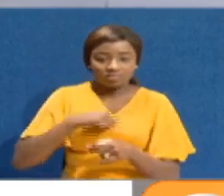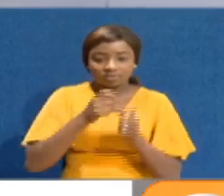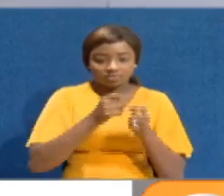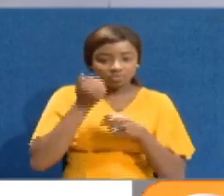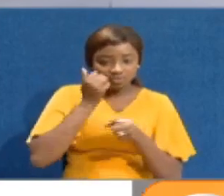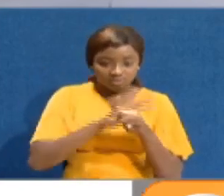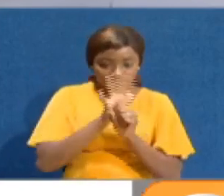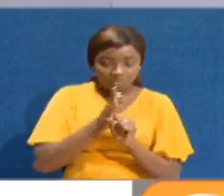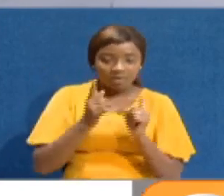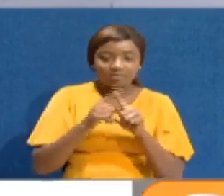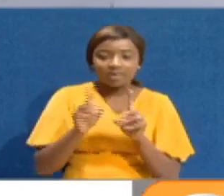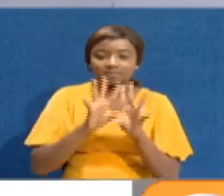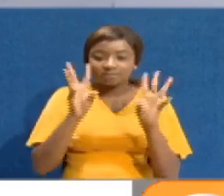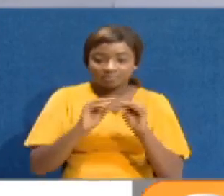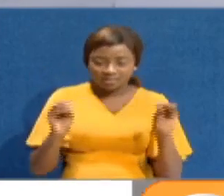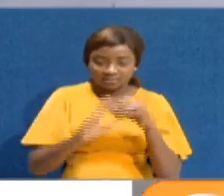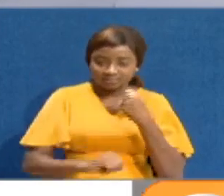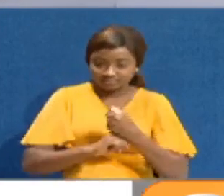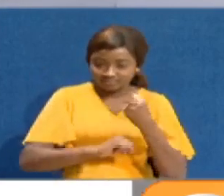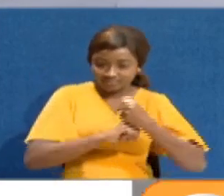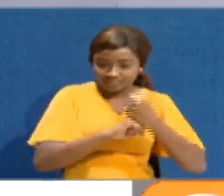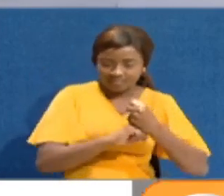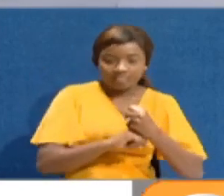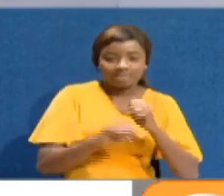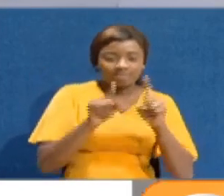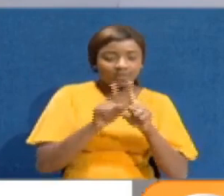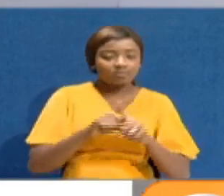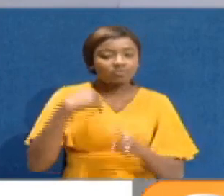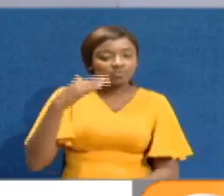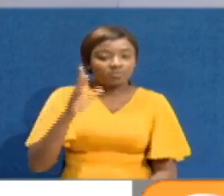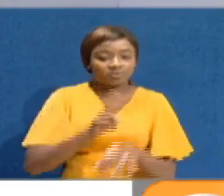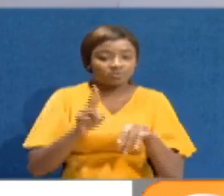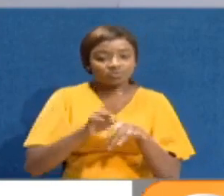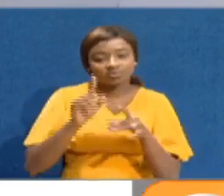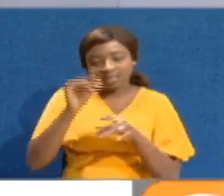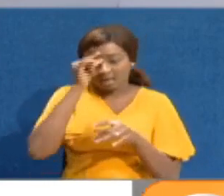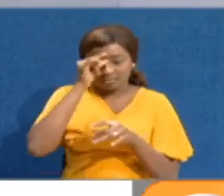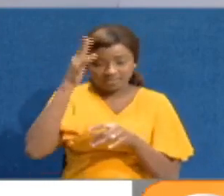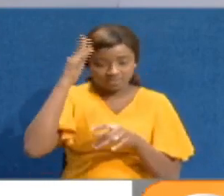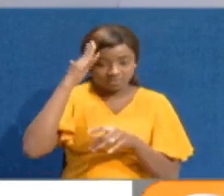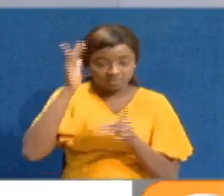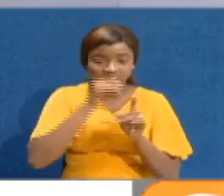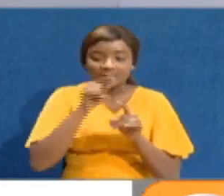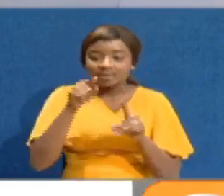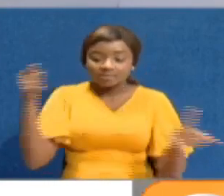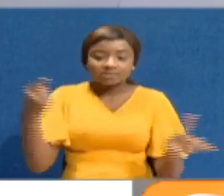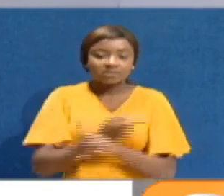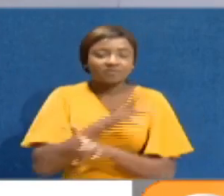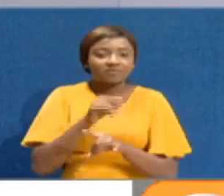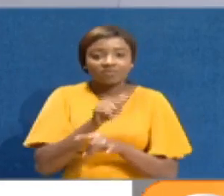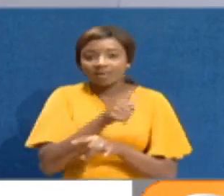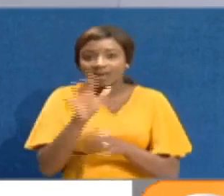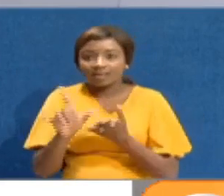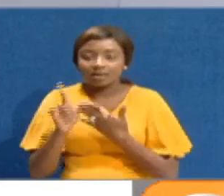pandemic. Now, like we said, it goes to budgetary support, and it's used at the discretion of the government. This is different from the other loans that you typically see,